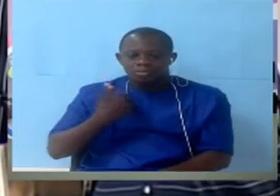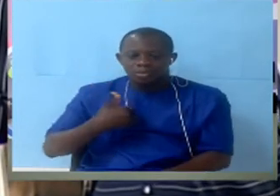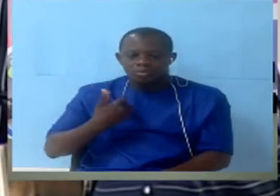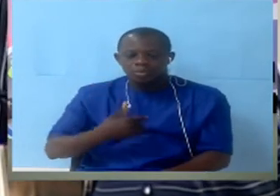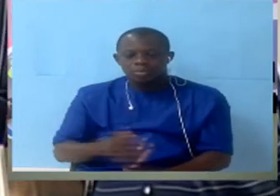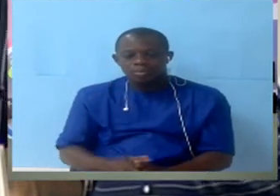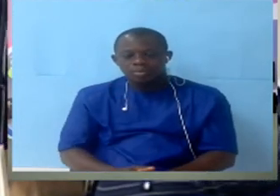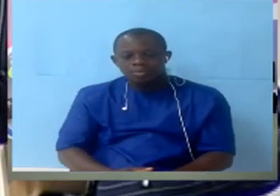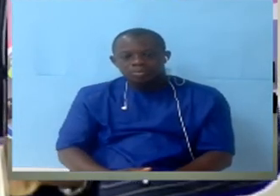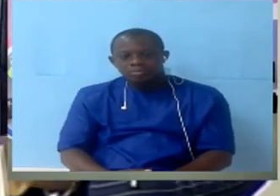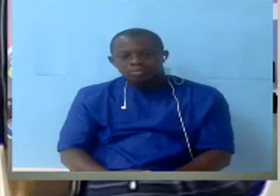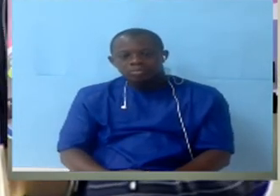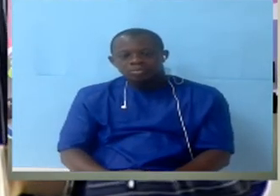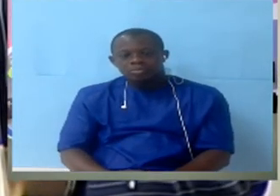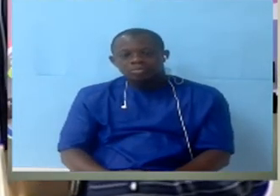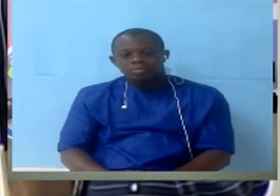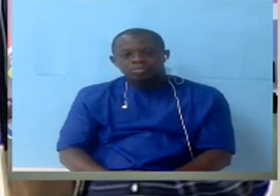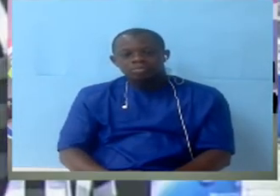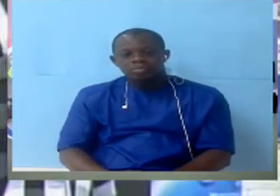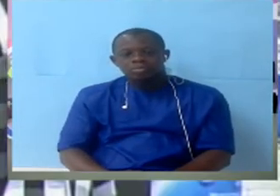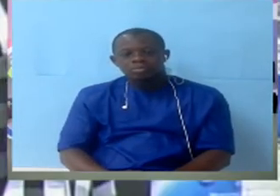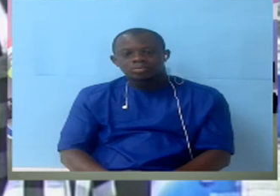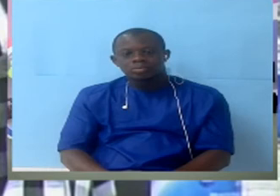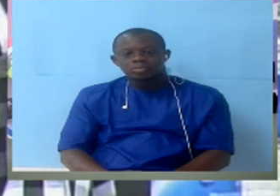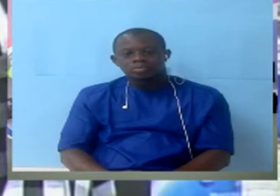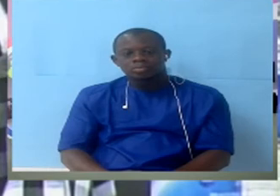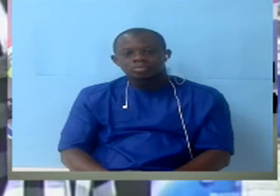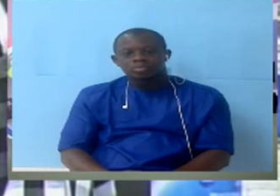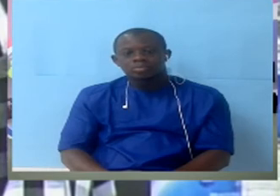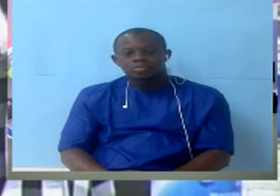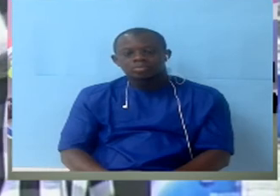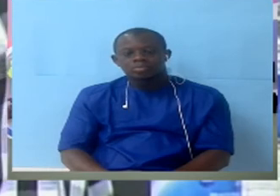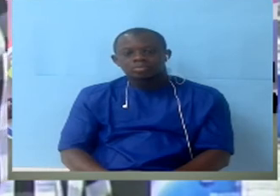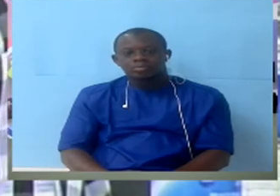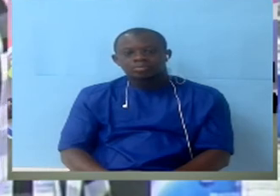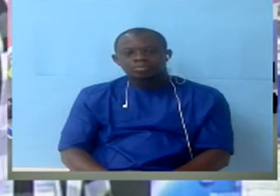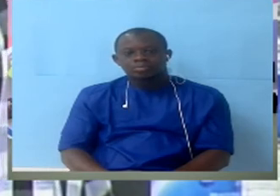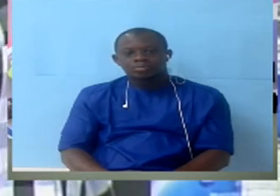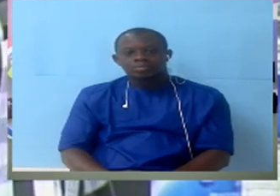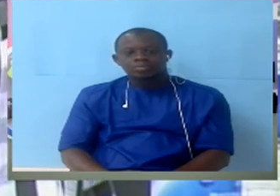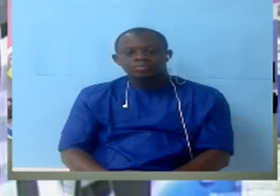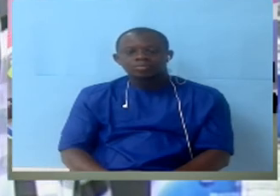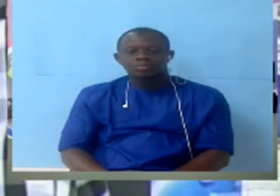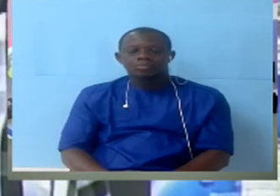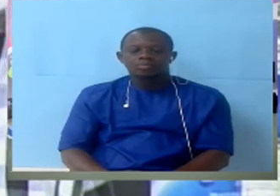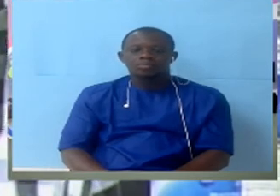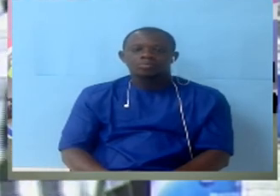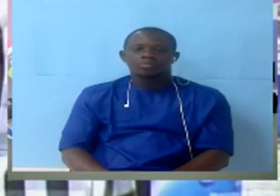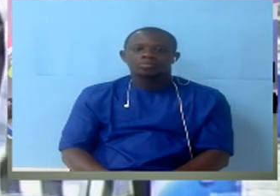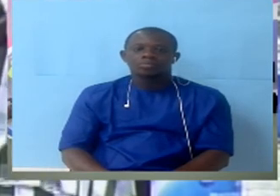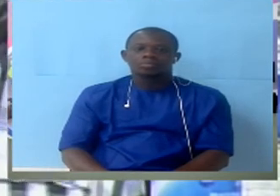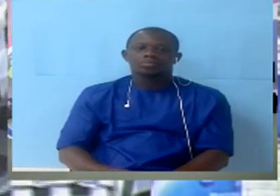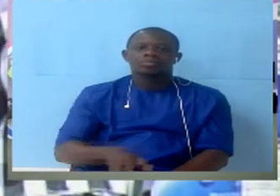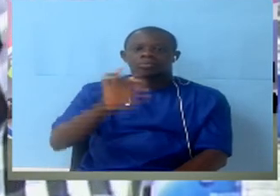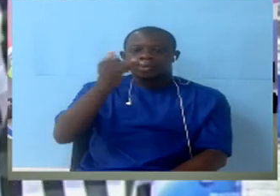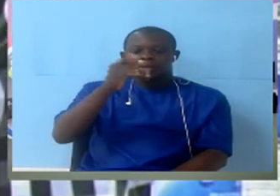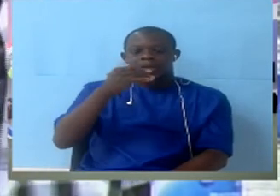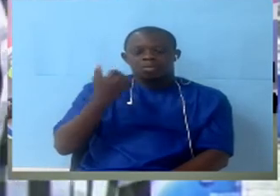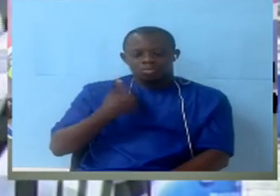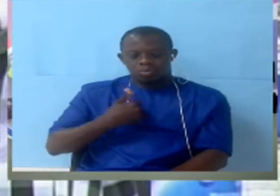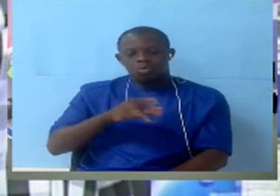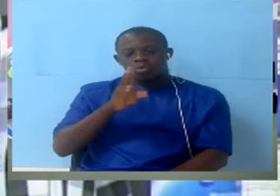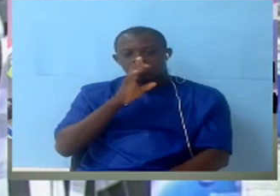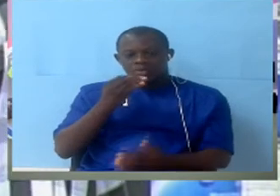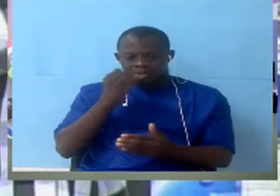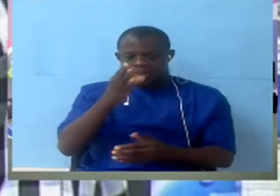nyota nyota yema leba. Ha, munu ko yeng arrest. One Saturday Bojang, and one private jamme. Yes, the people who said